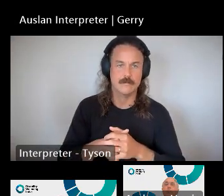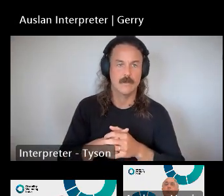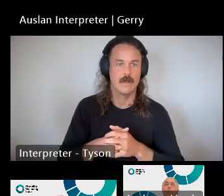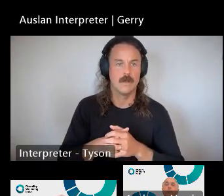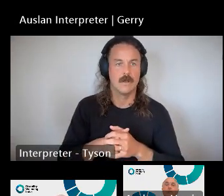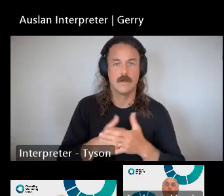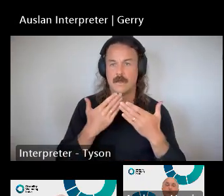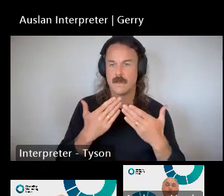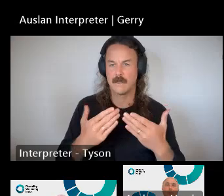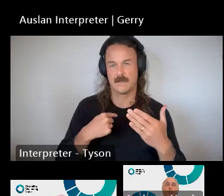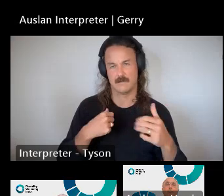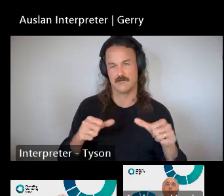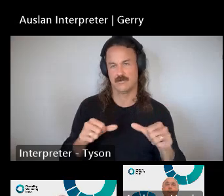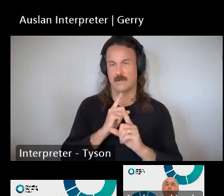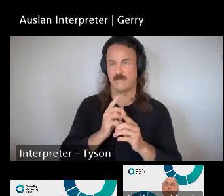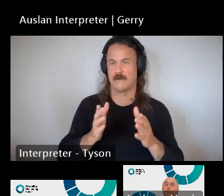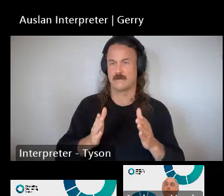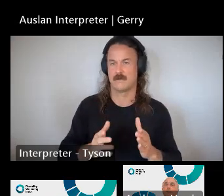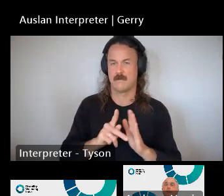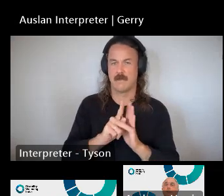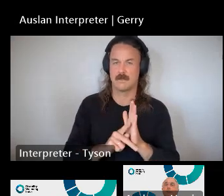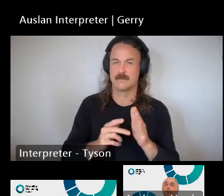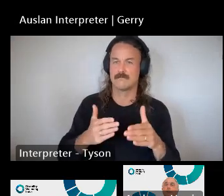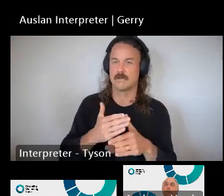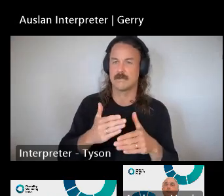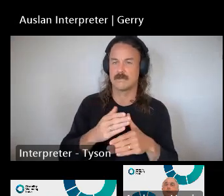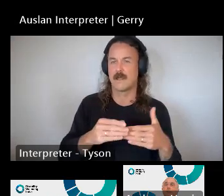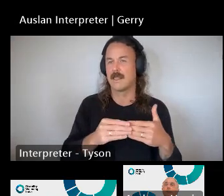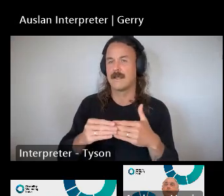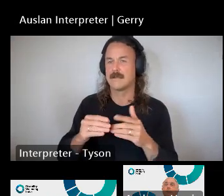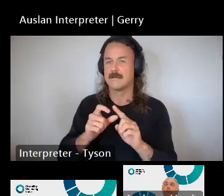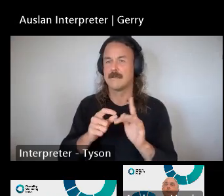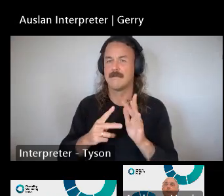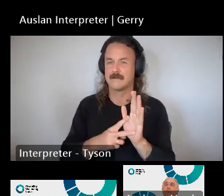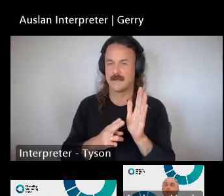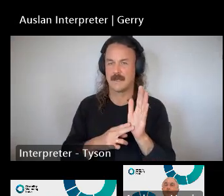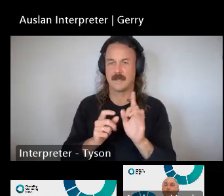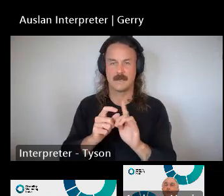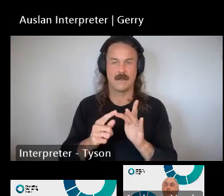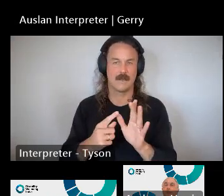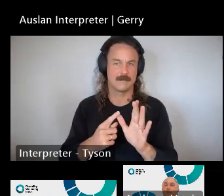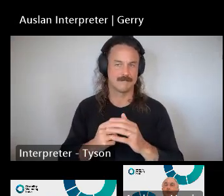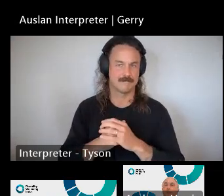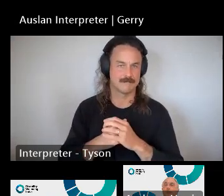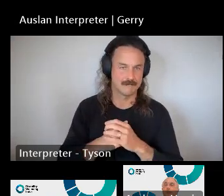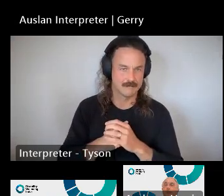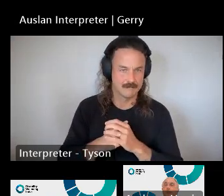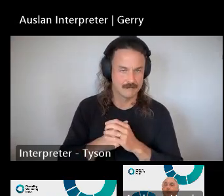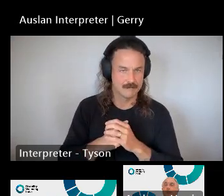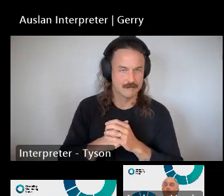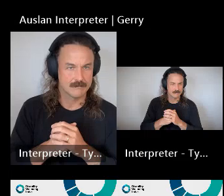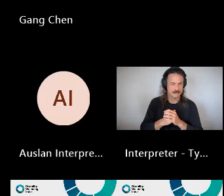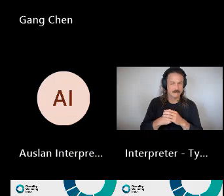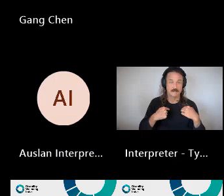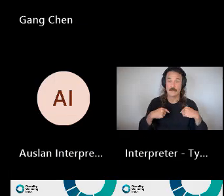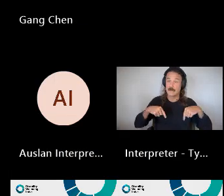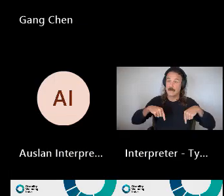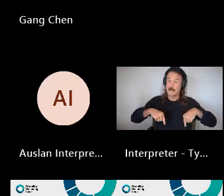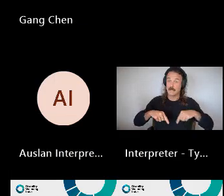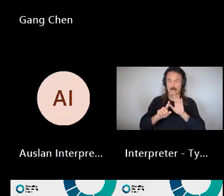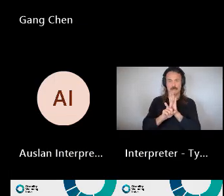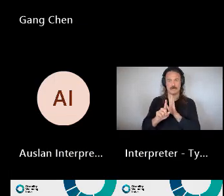a strategic advisor in the Policy and Practice Leadership Division at the agency. And I'm here today representing the